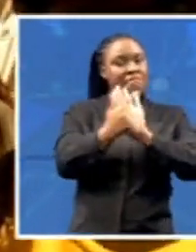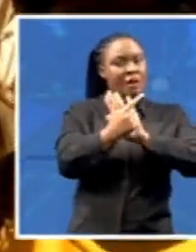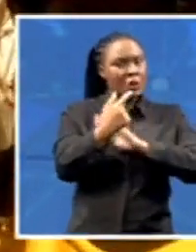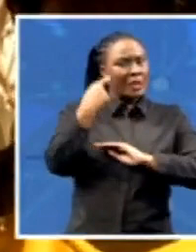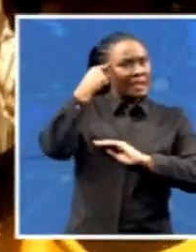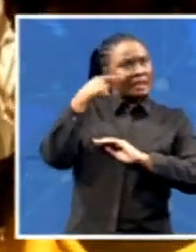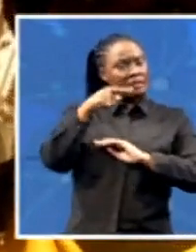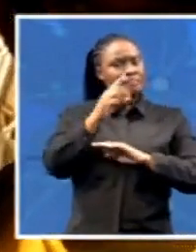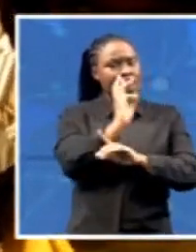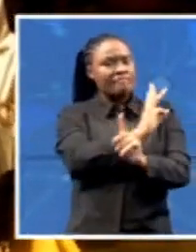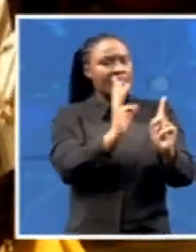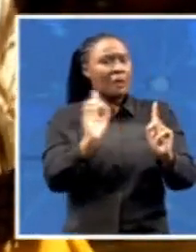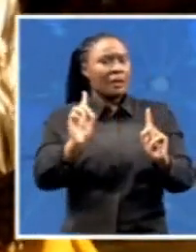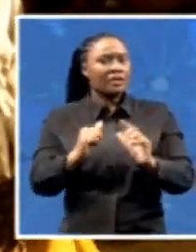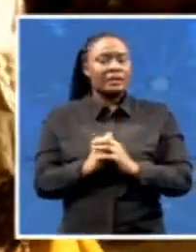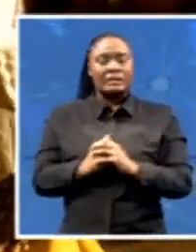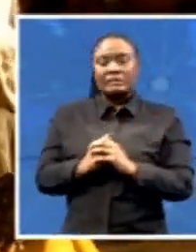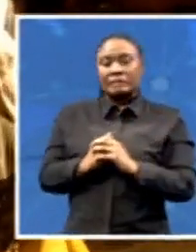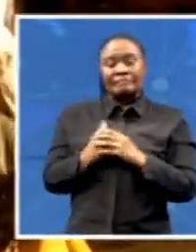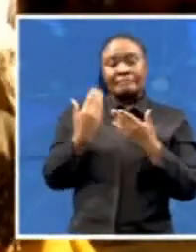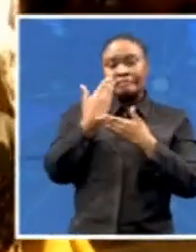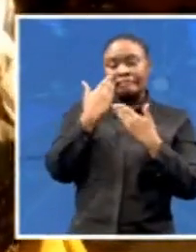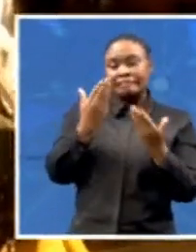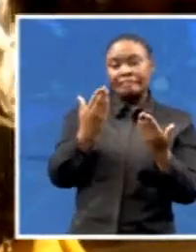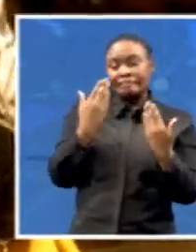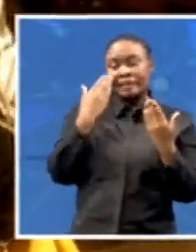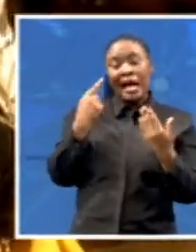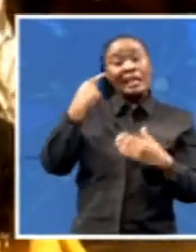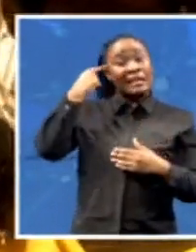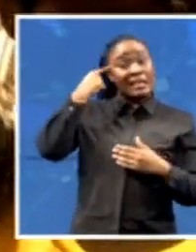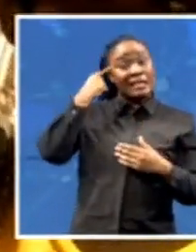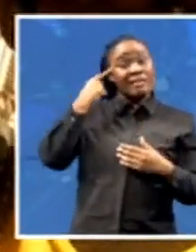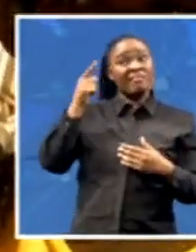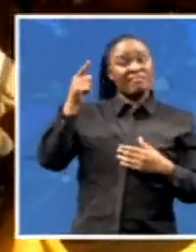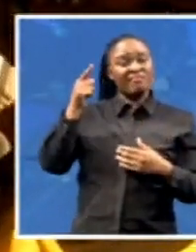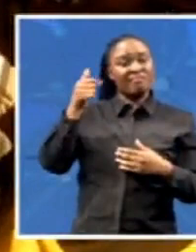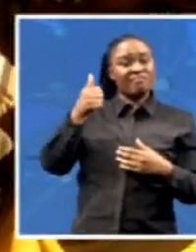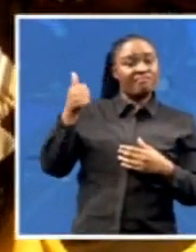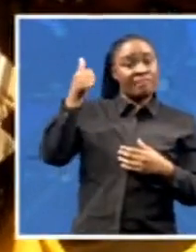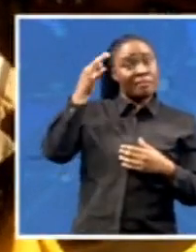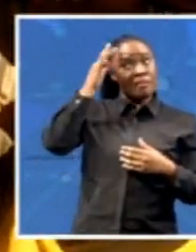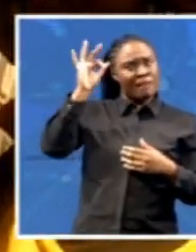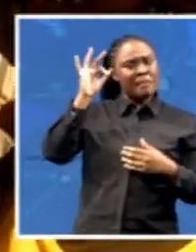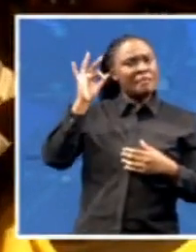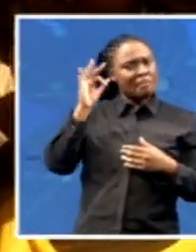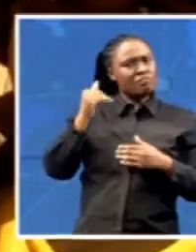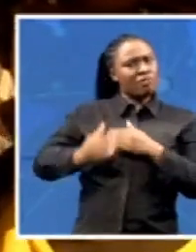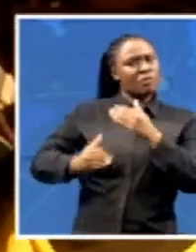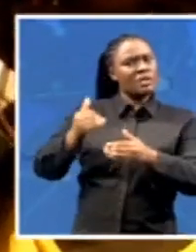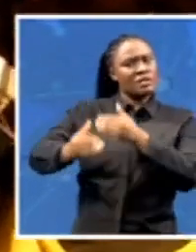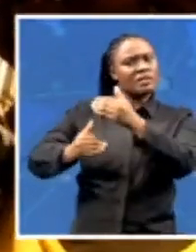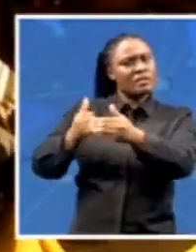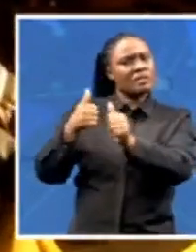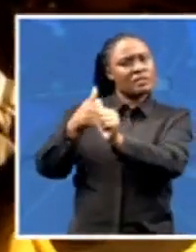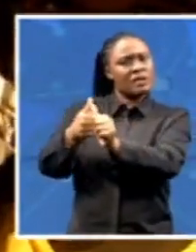but I think they must take, the authority must follow the right processes. Health and safety is very important, compliance is